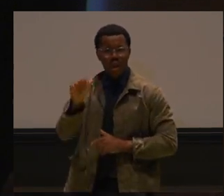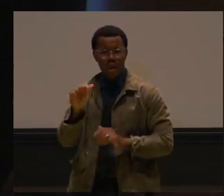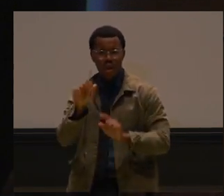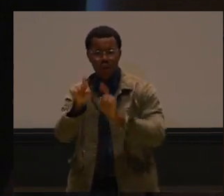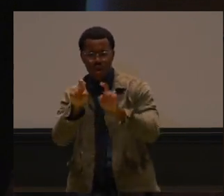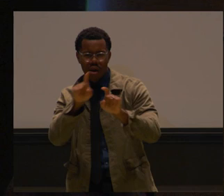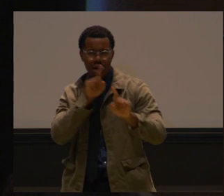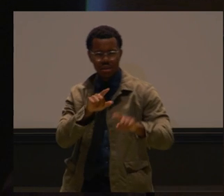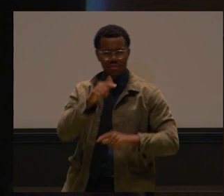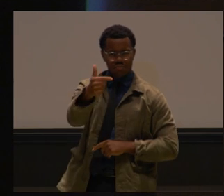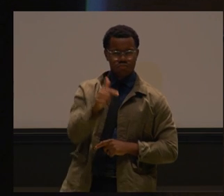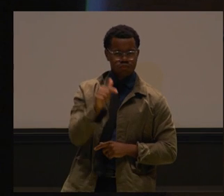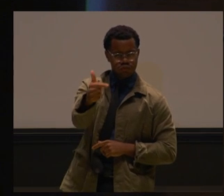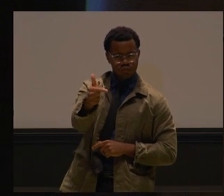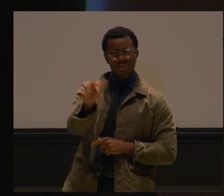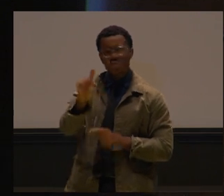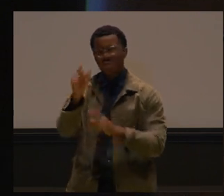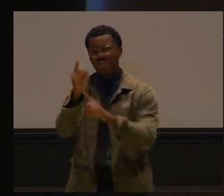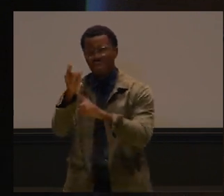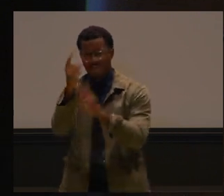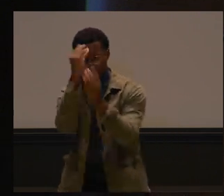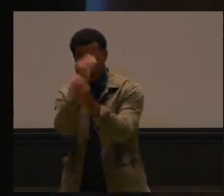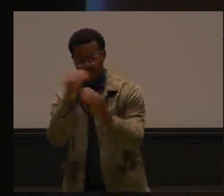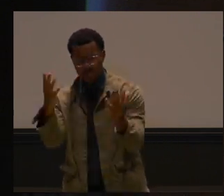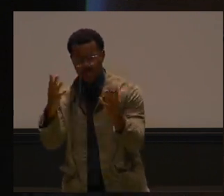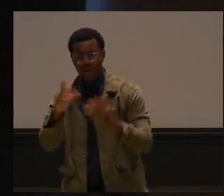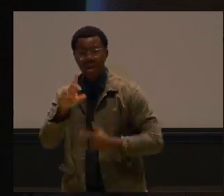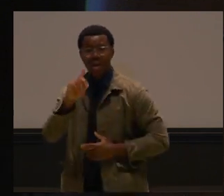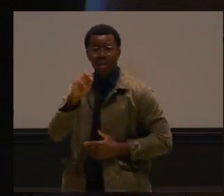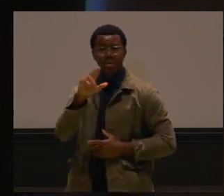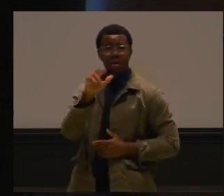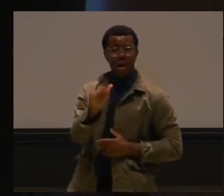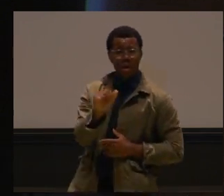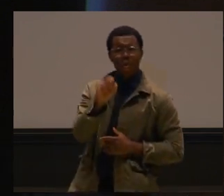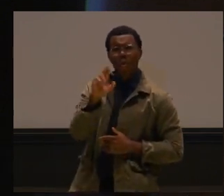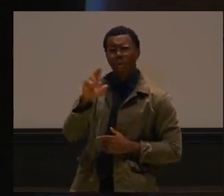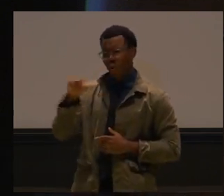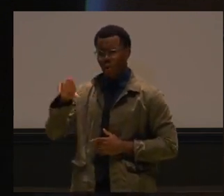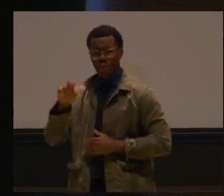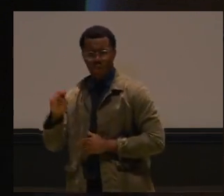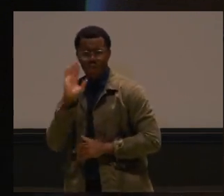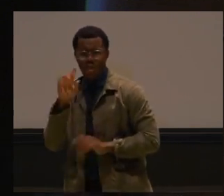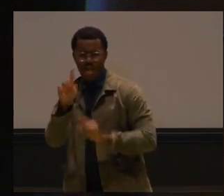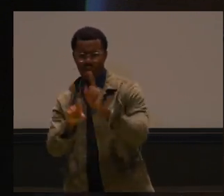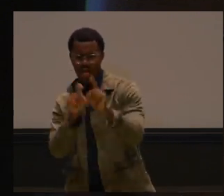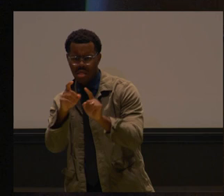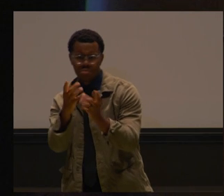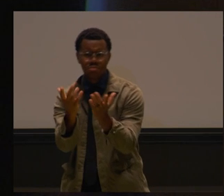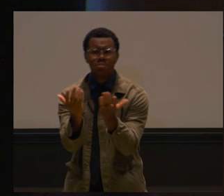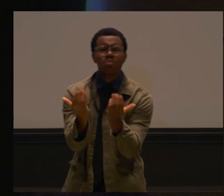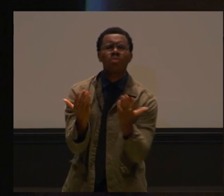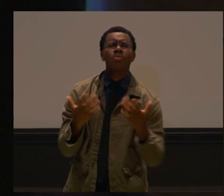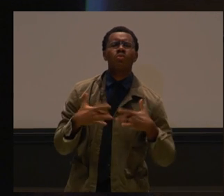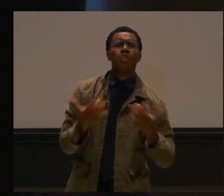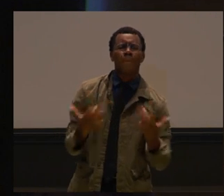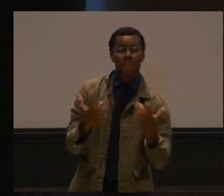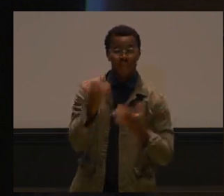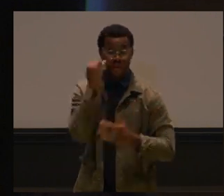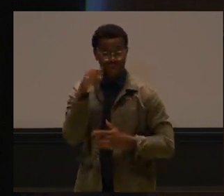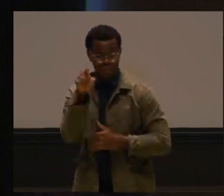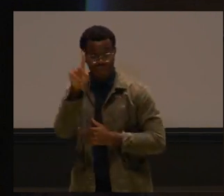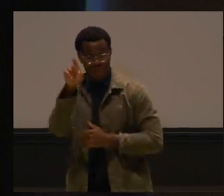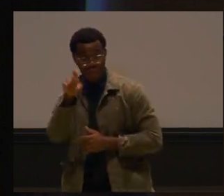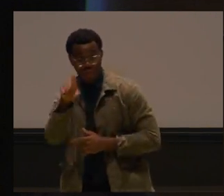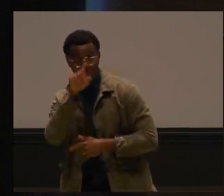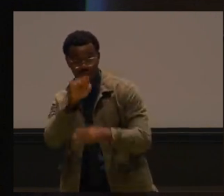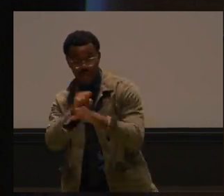last roughly 20 minutes. Donna or Quinn will ask for your questions. When you have a question, please stand when